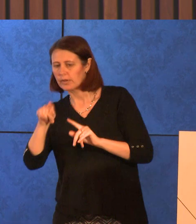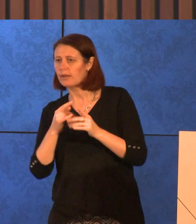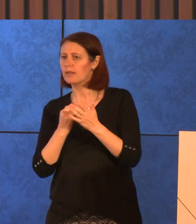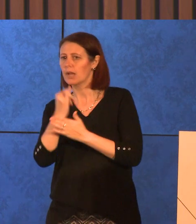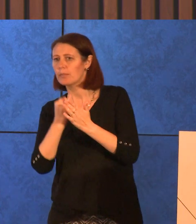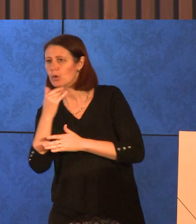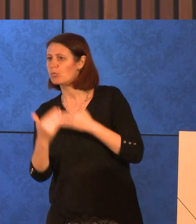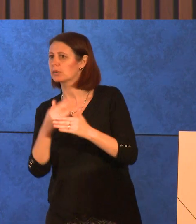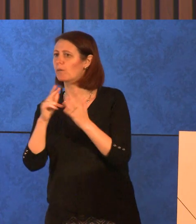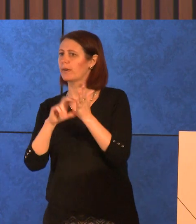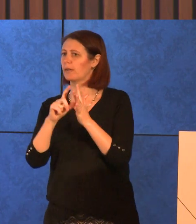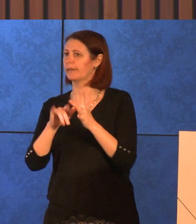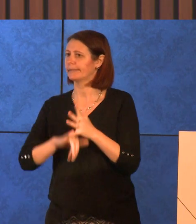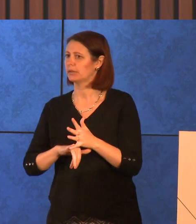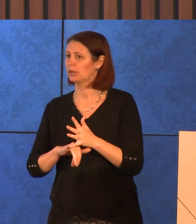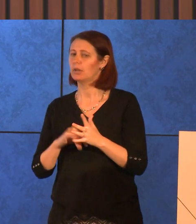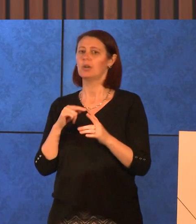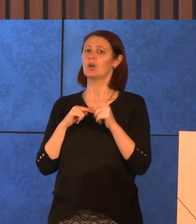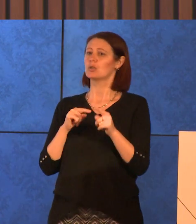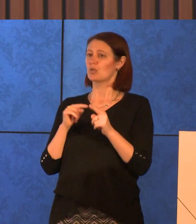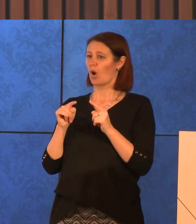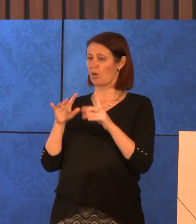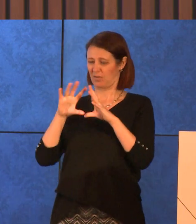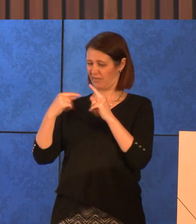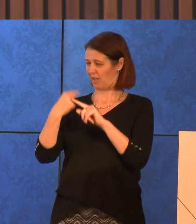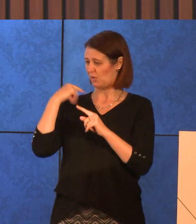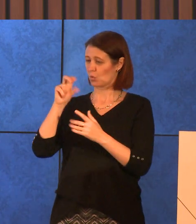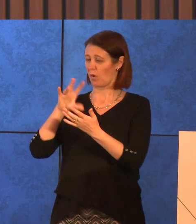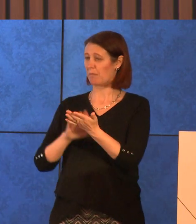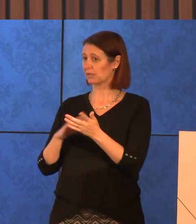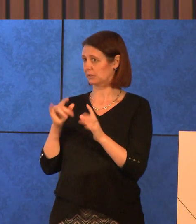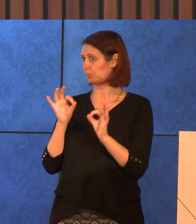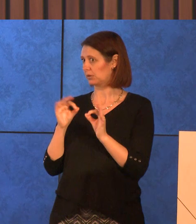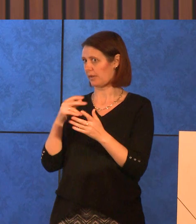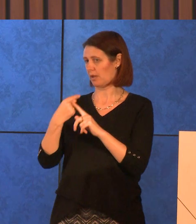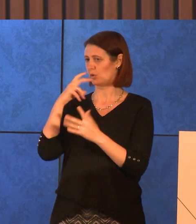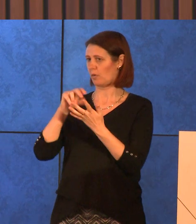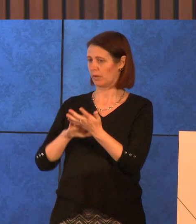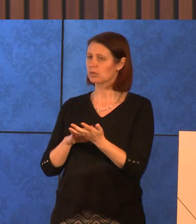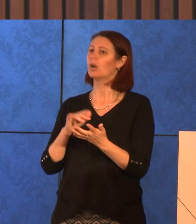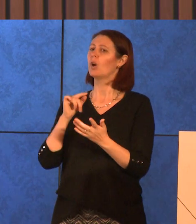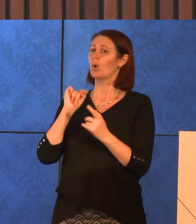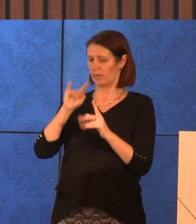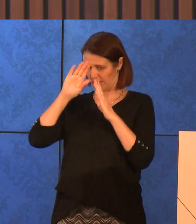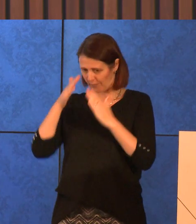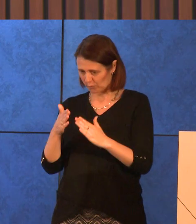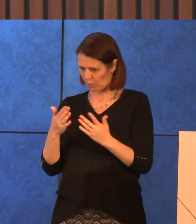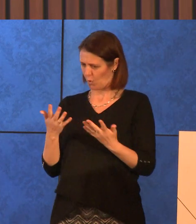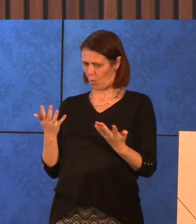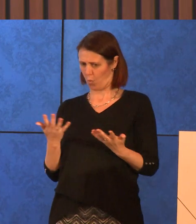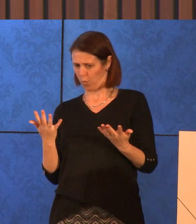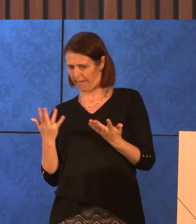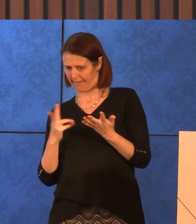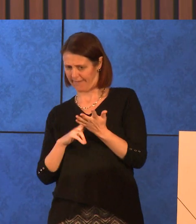for NDIS. And this over the course of the last 12 months in particular, we've had a big focus on, well, where does